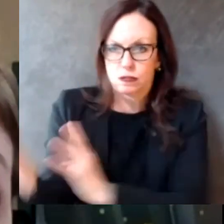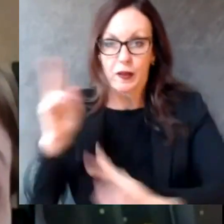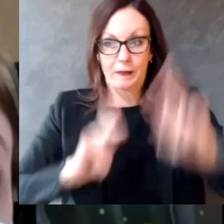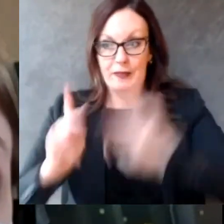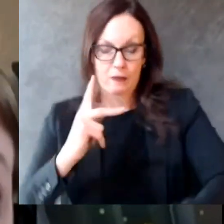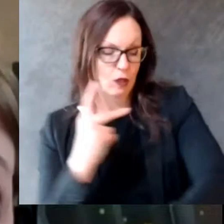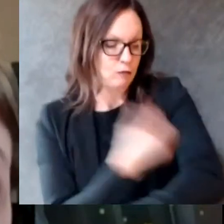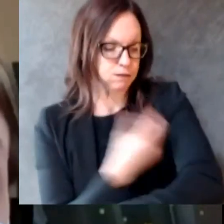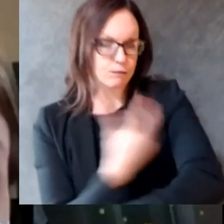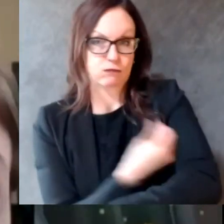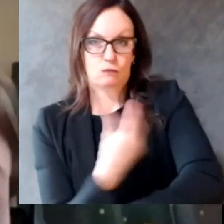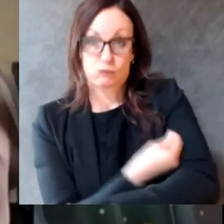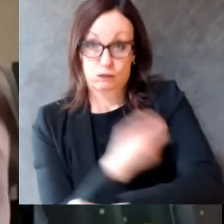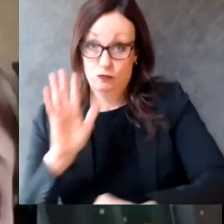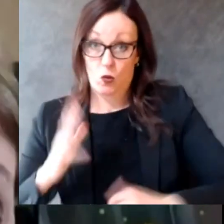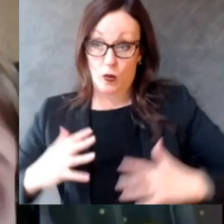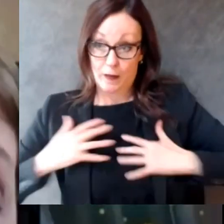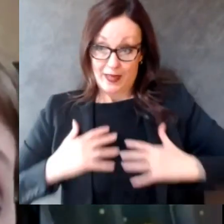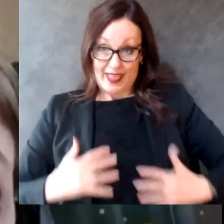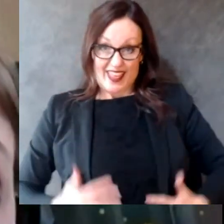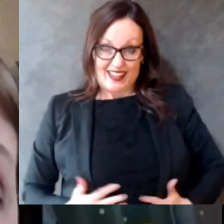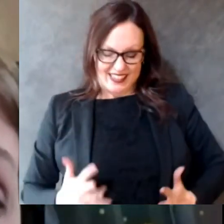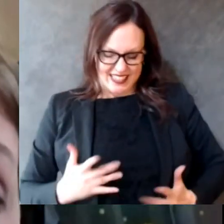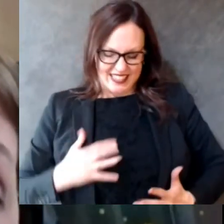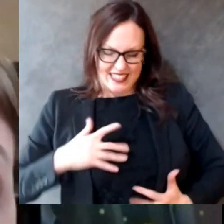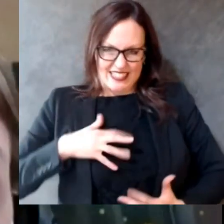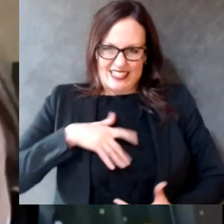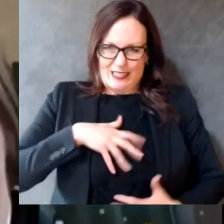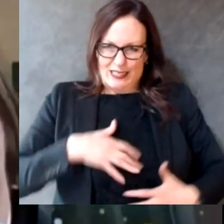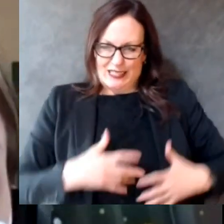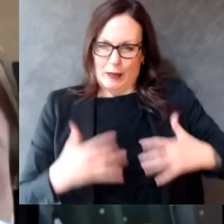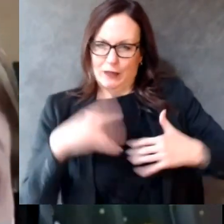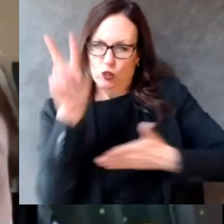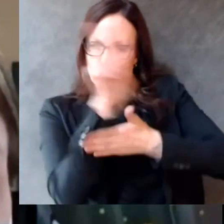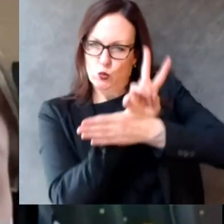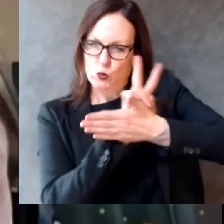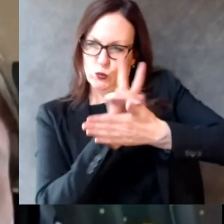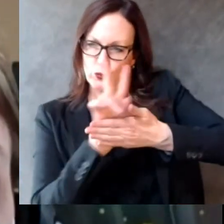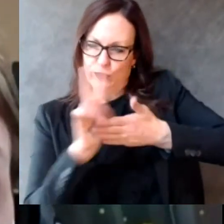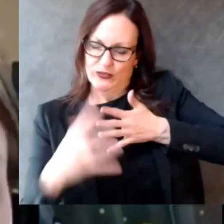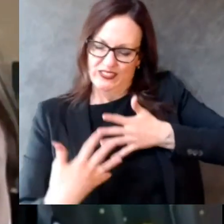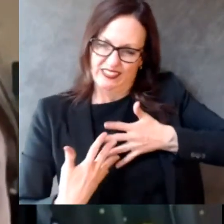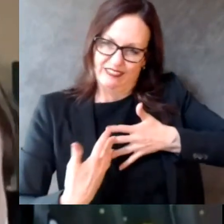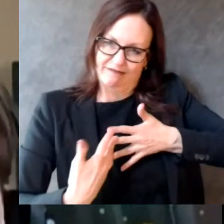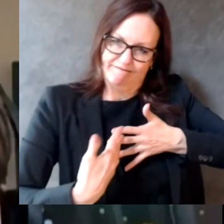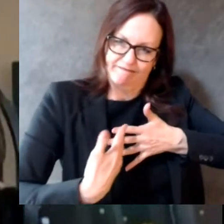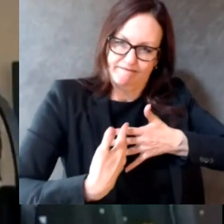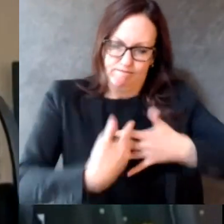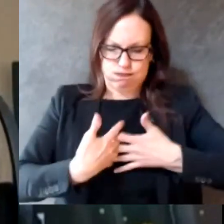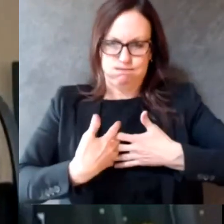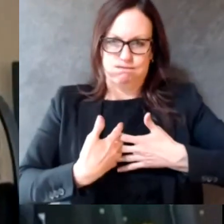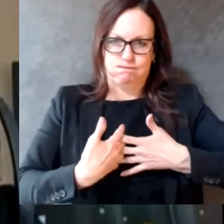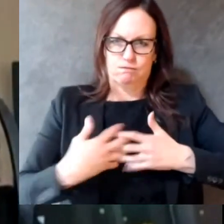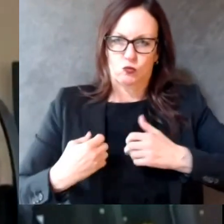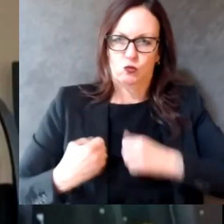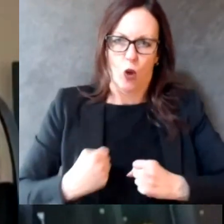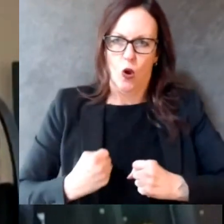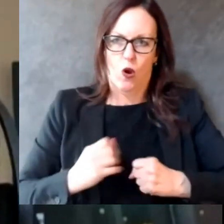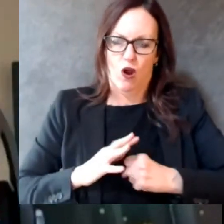on the value of continuing to increase vaccination, because that is what will get us there. And